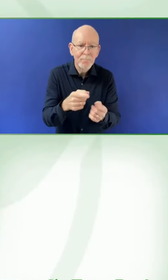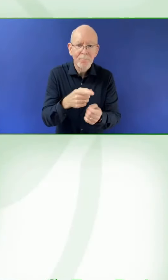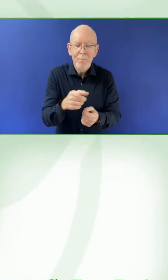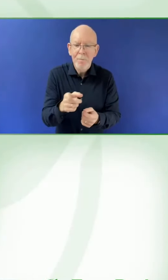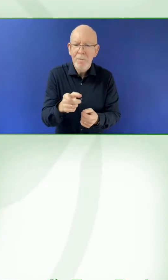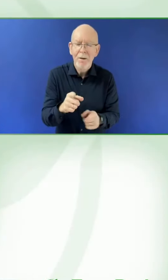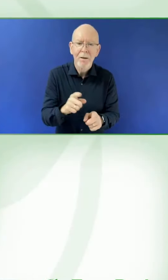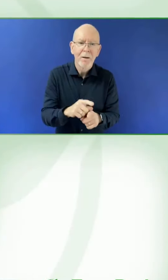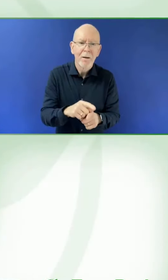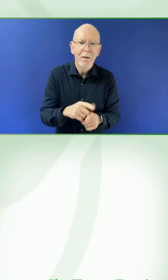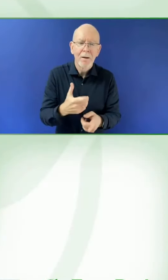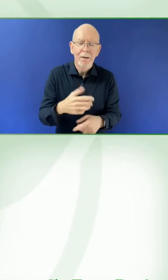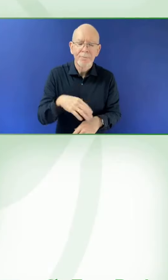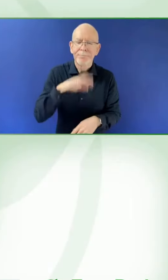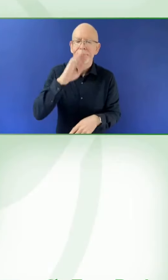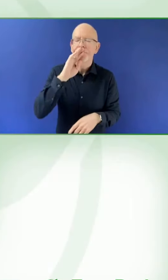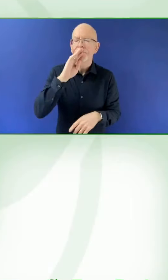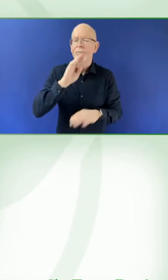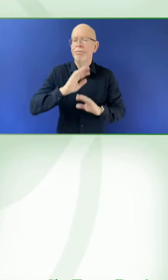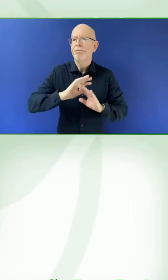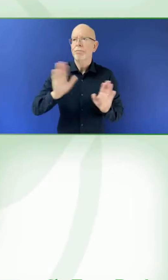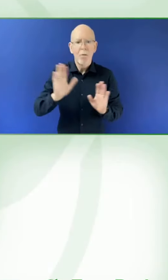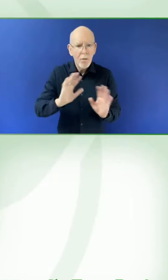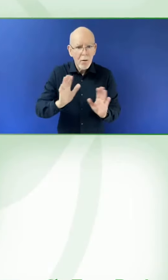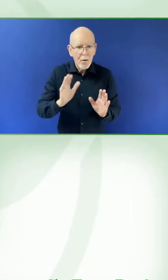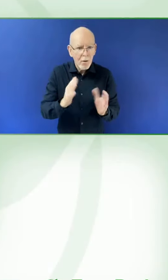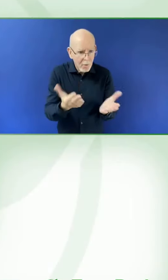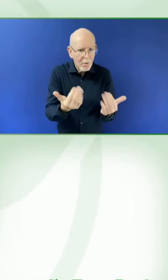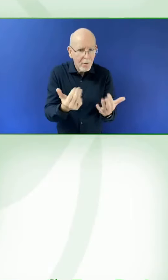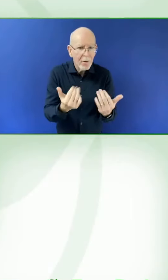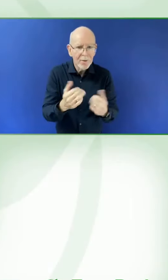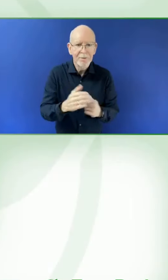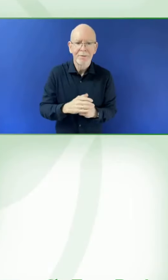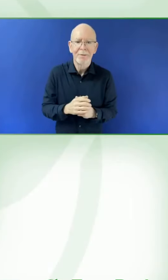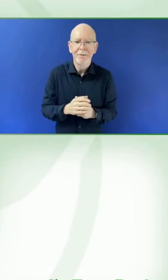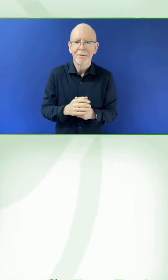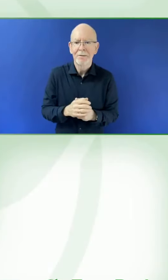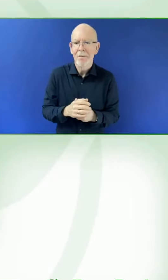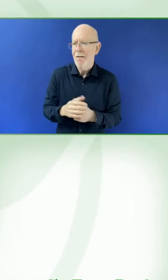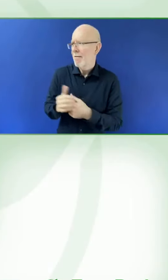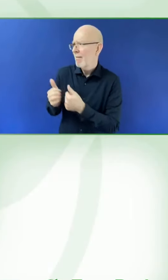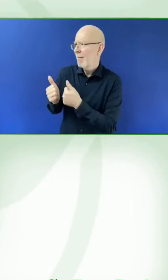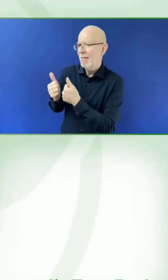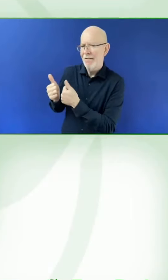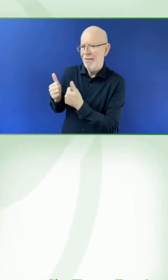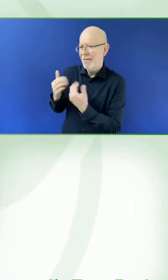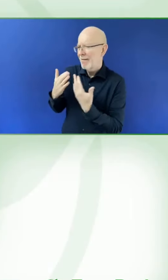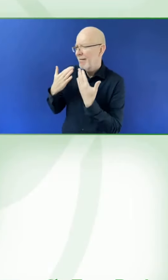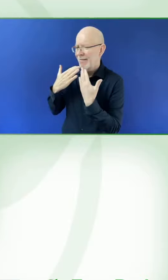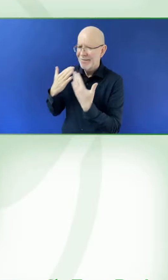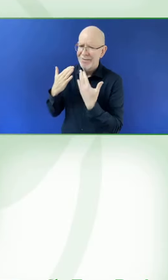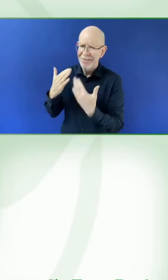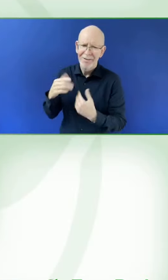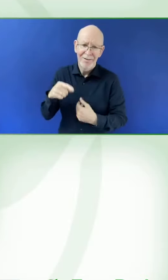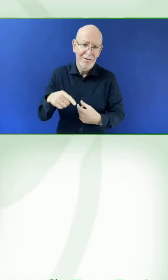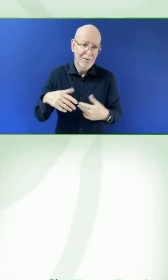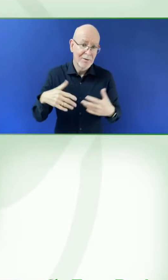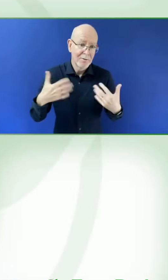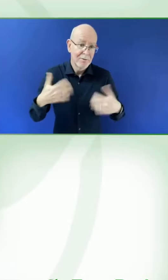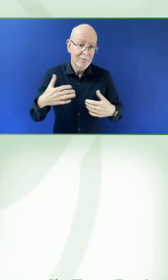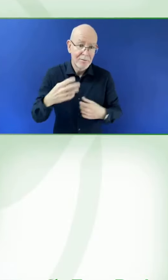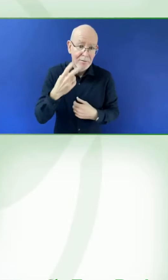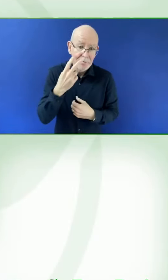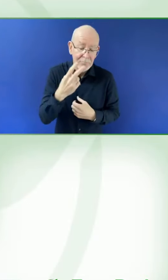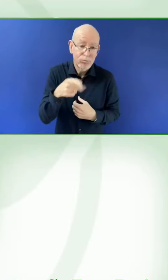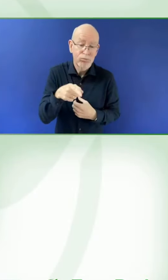promised you some engagement, I promised you some activities, and now we're going to get into that. A lot of the innovations that we've been